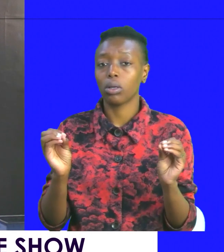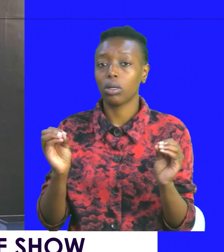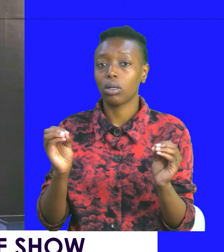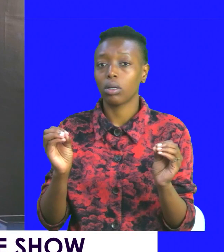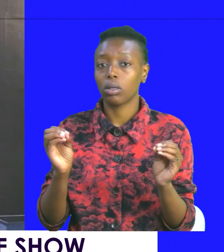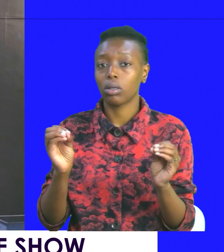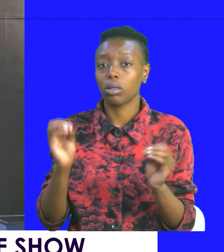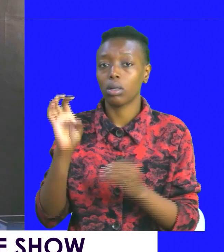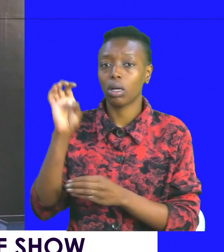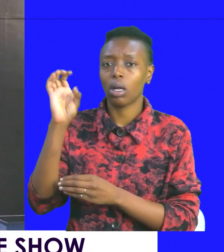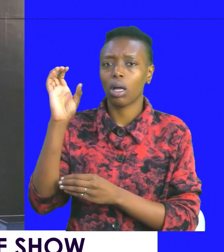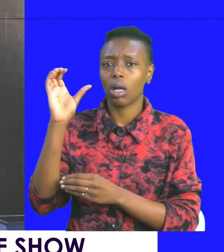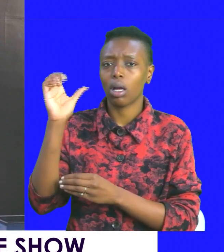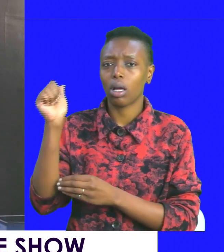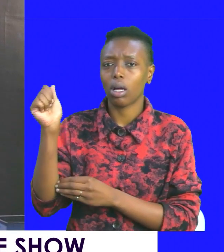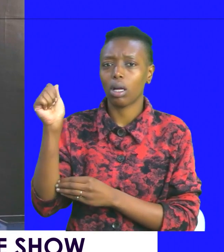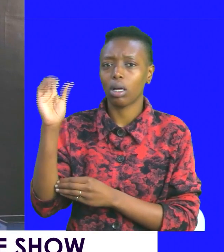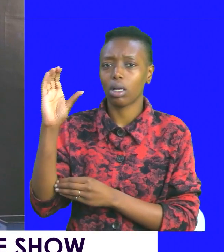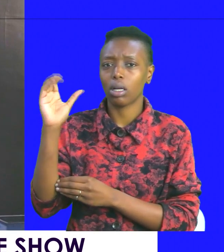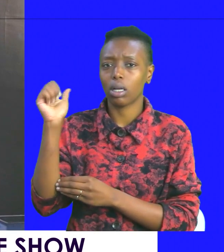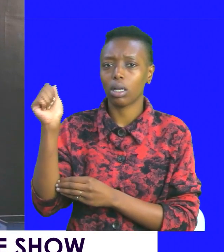academia. We don't buy